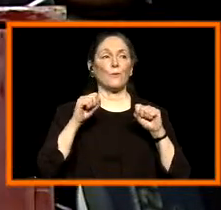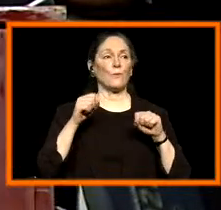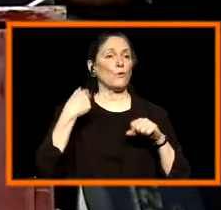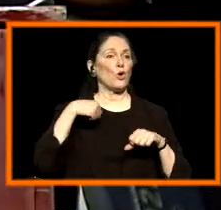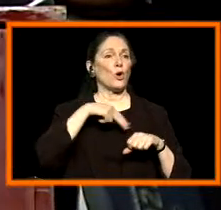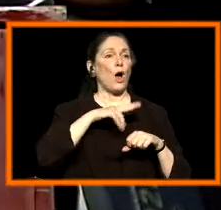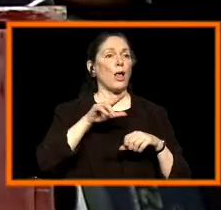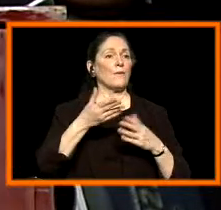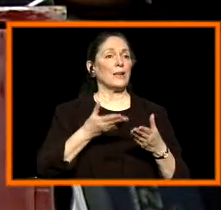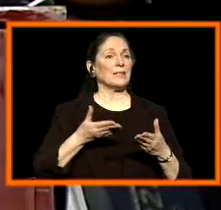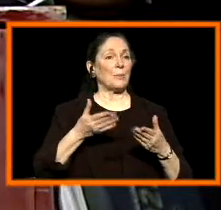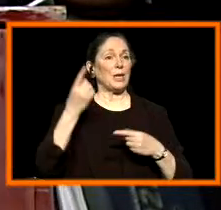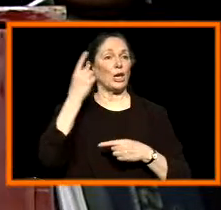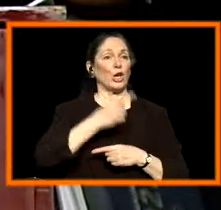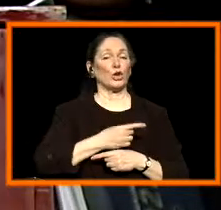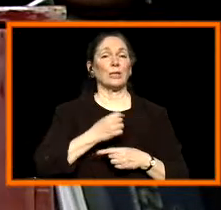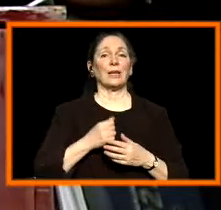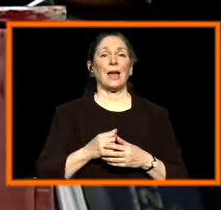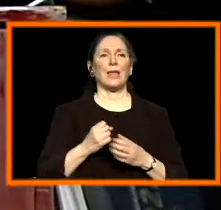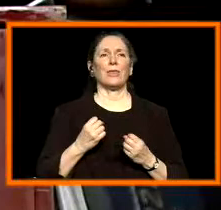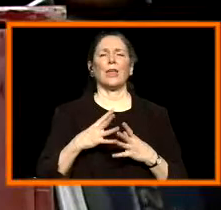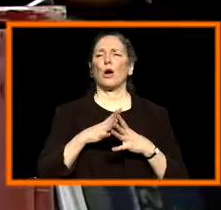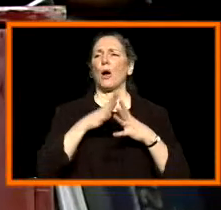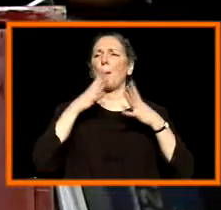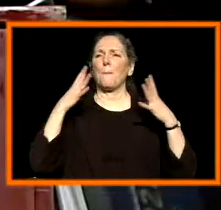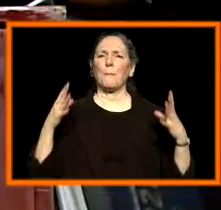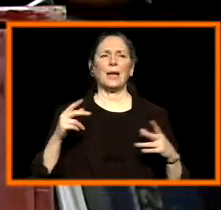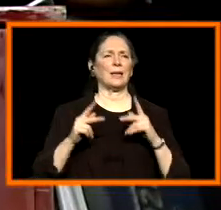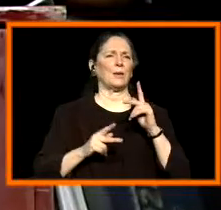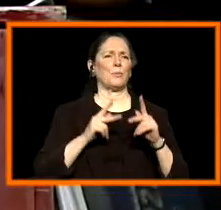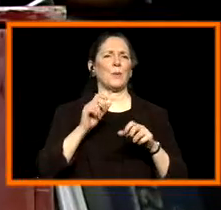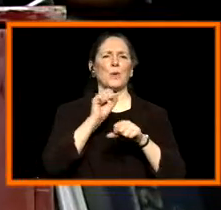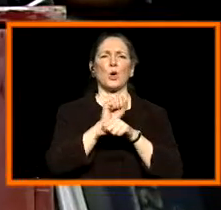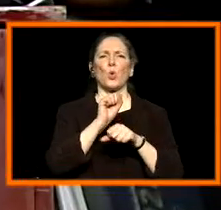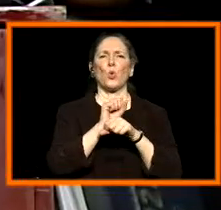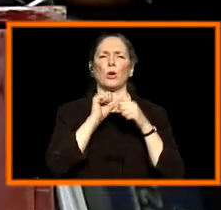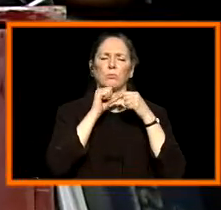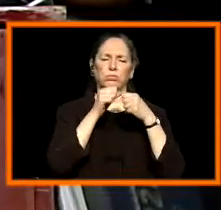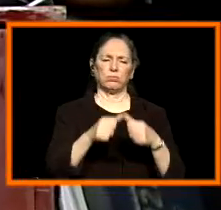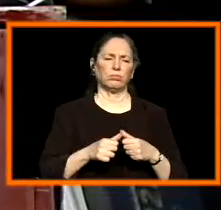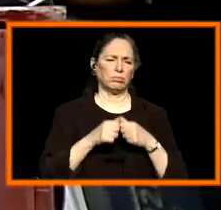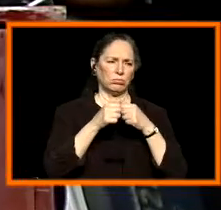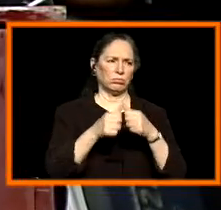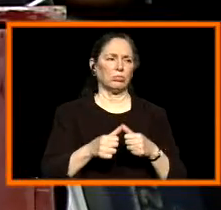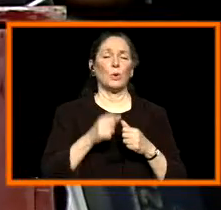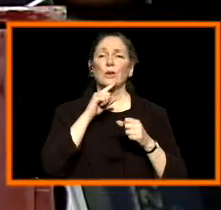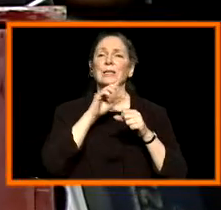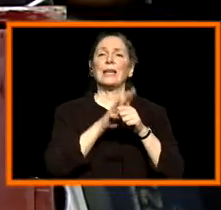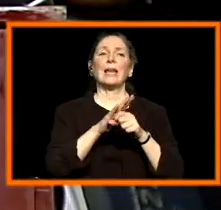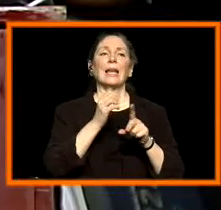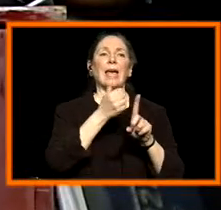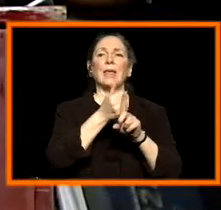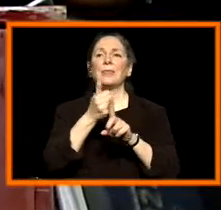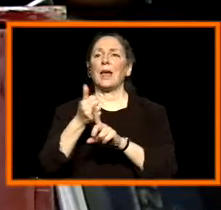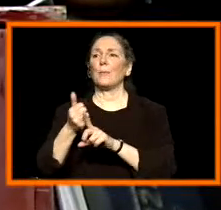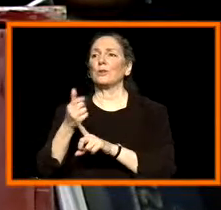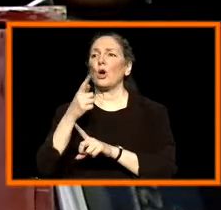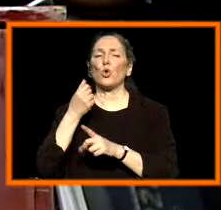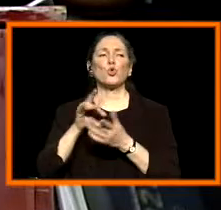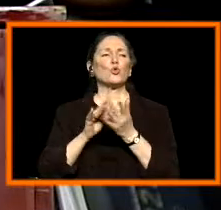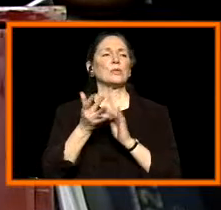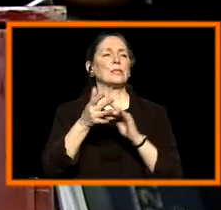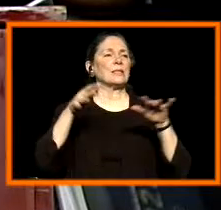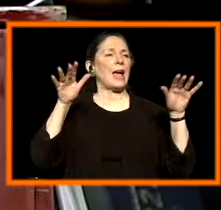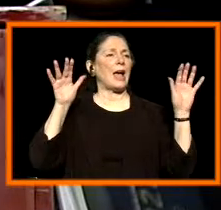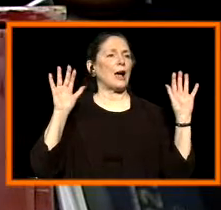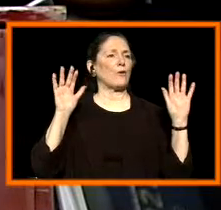of us to be here today, there are a host of people who work tirelessly, who dedicate themselves and who